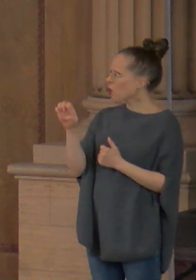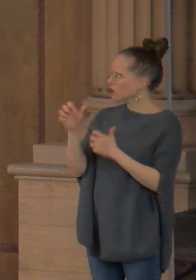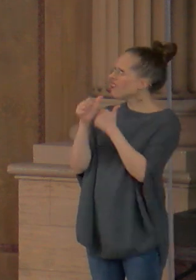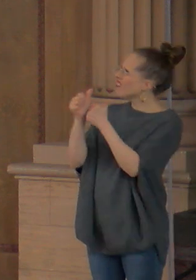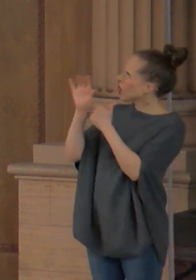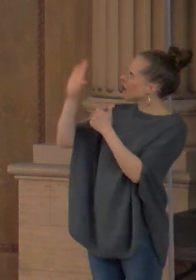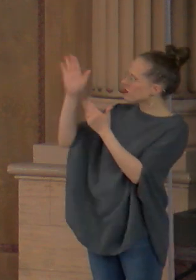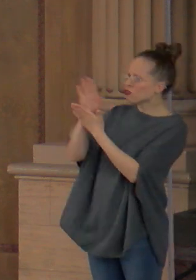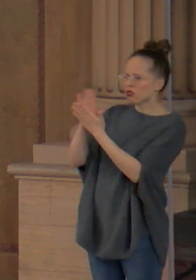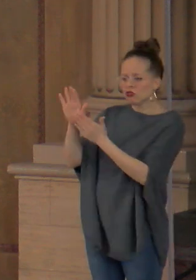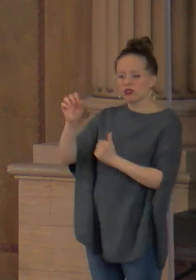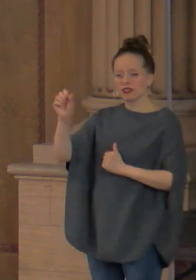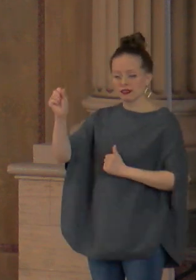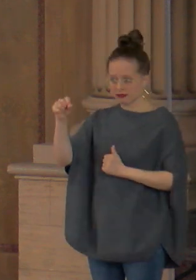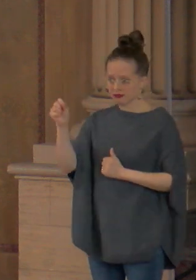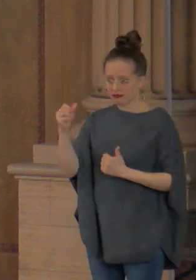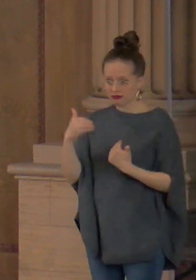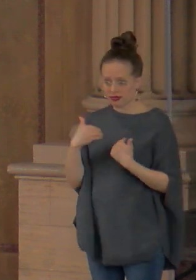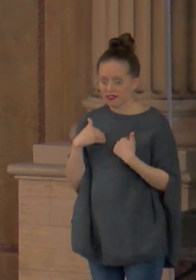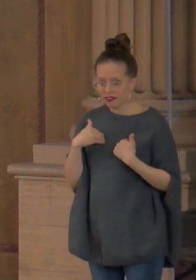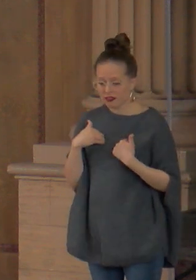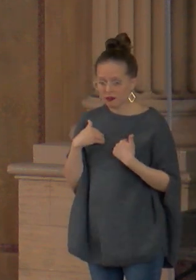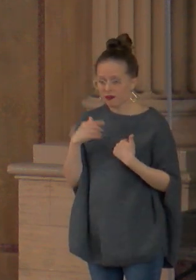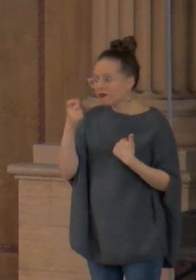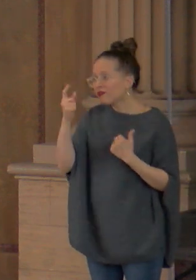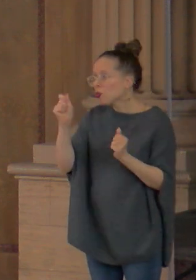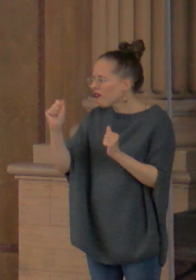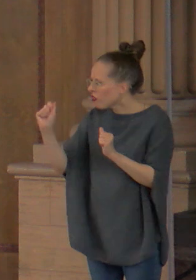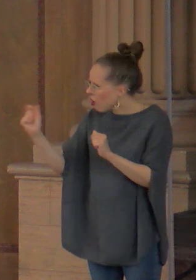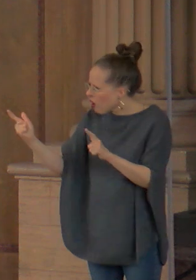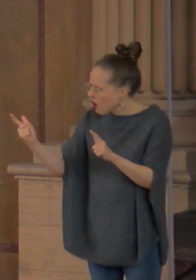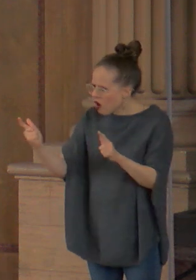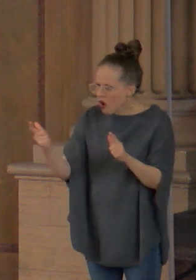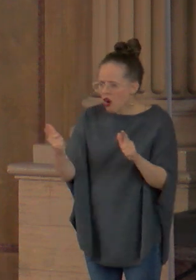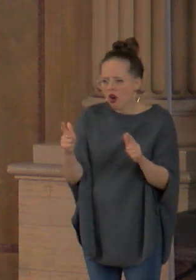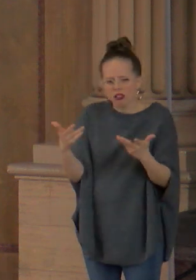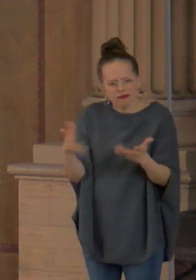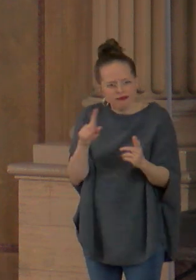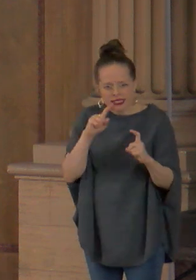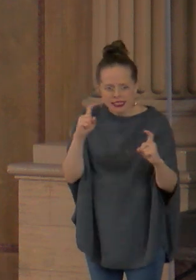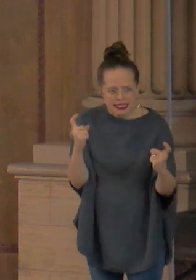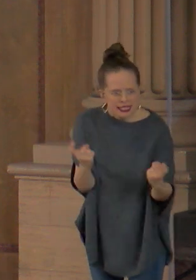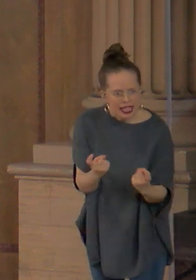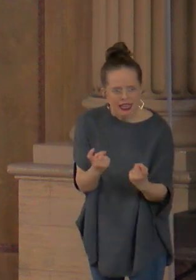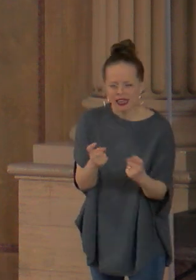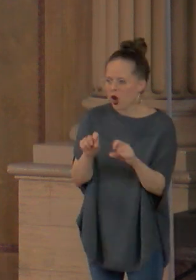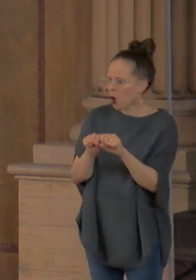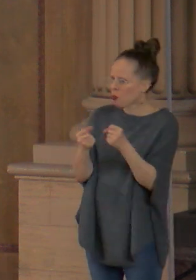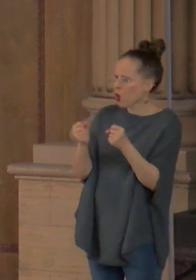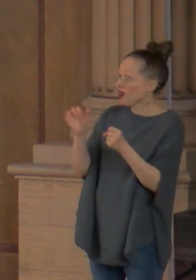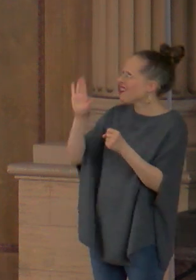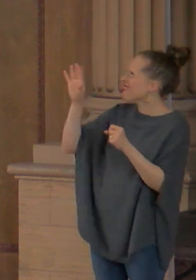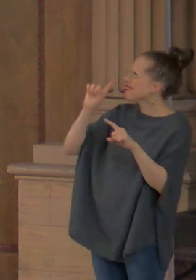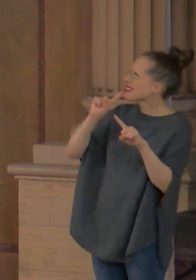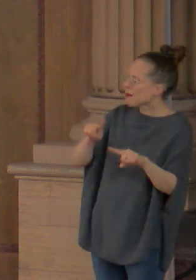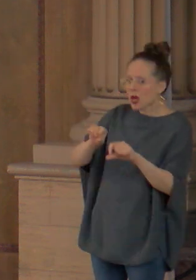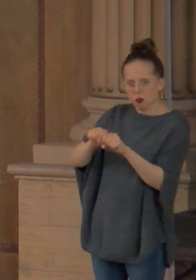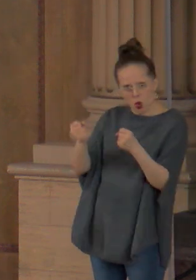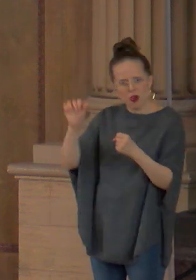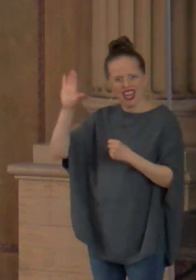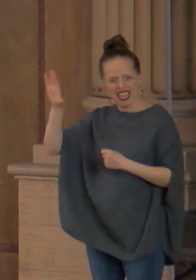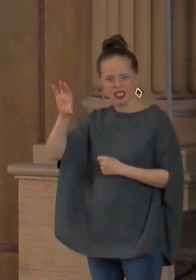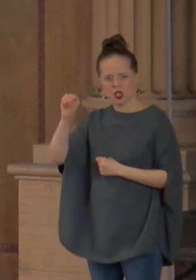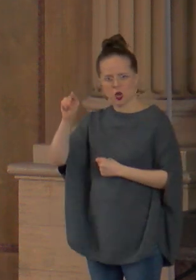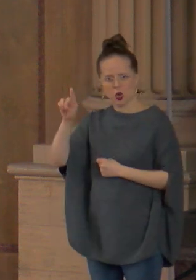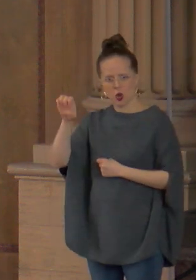God. And all of us have sinned. We've all broken those commands. We've all broken that code. And God is a just judge. He is